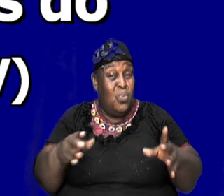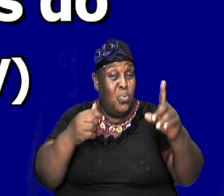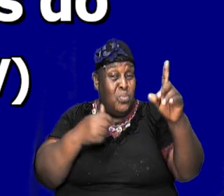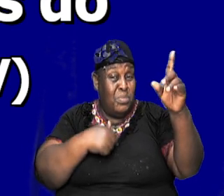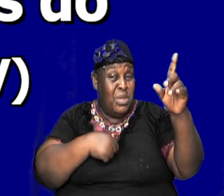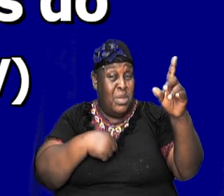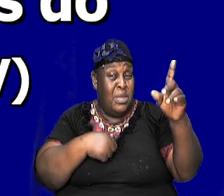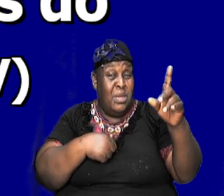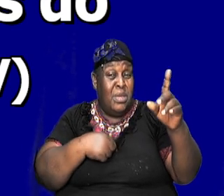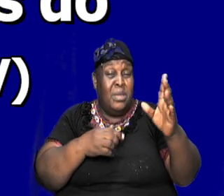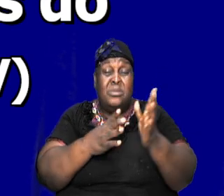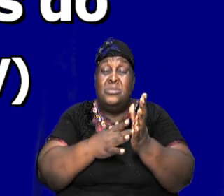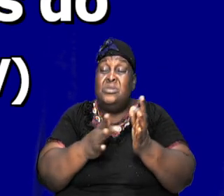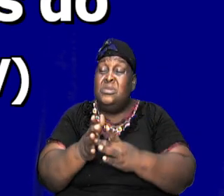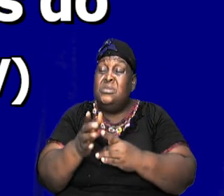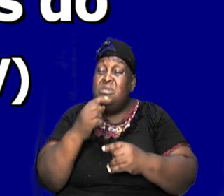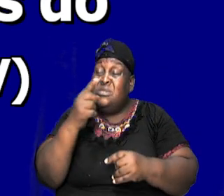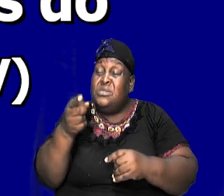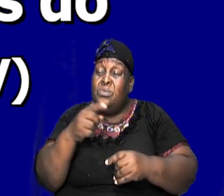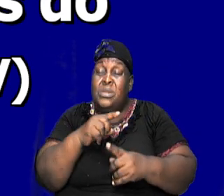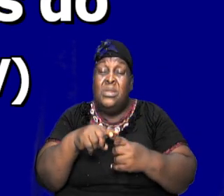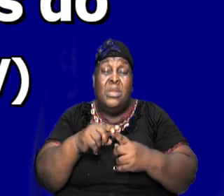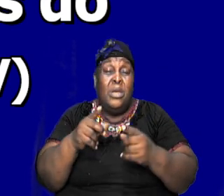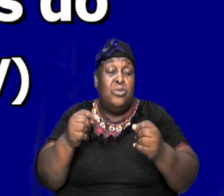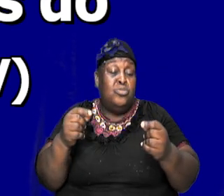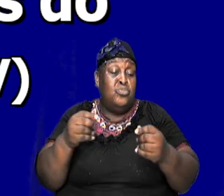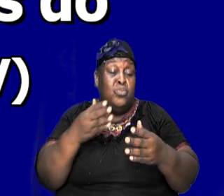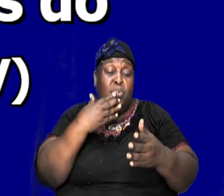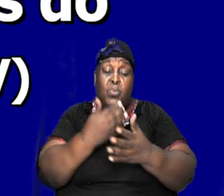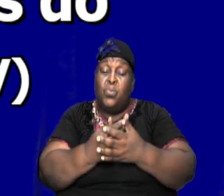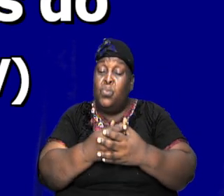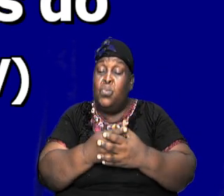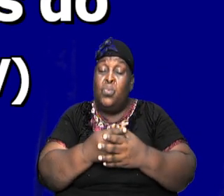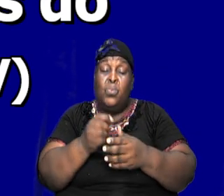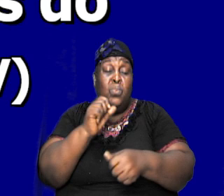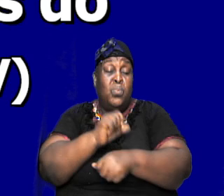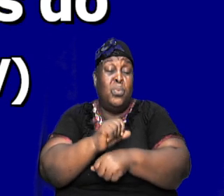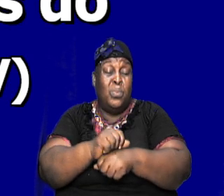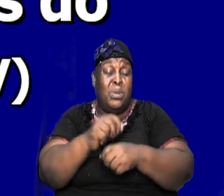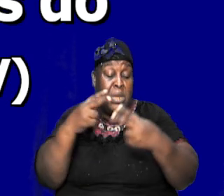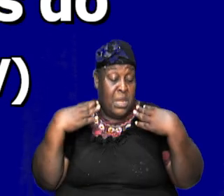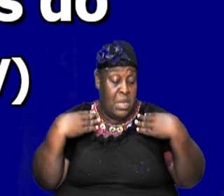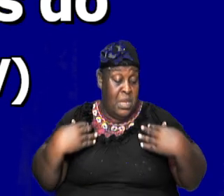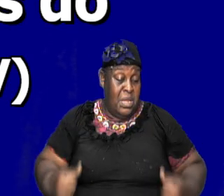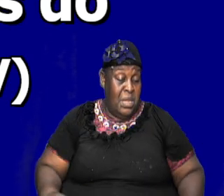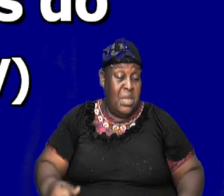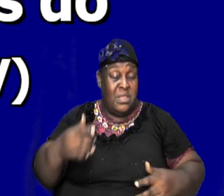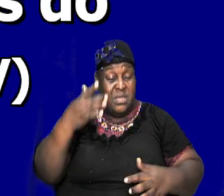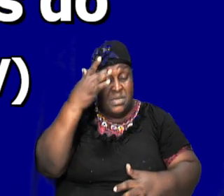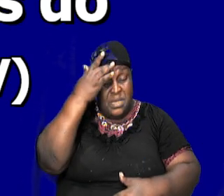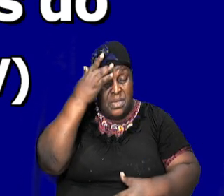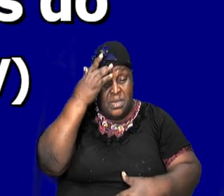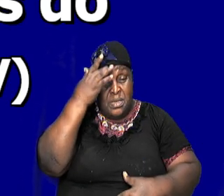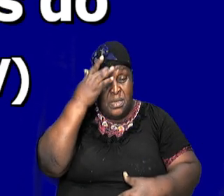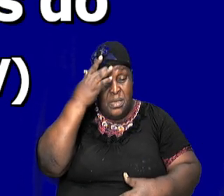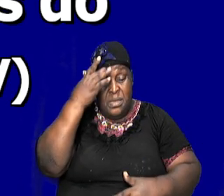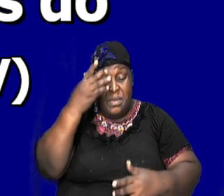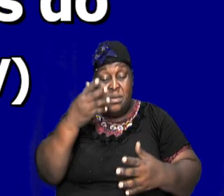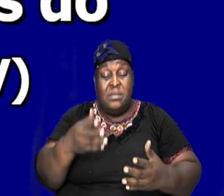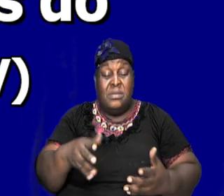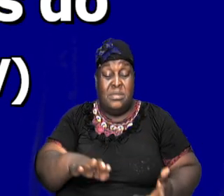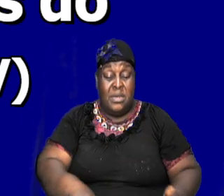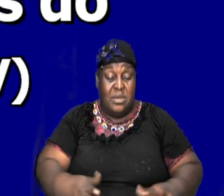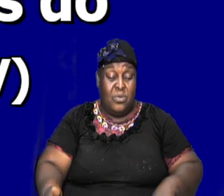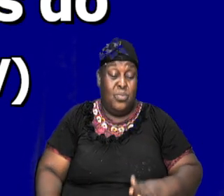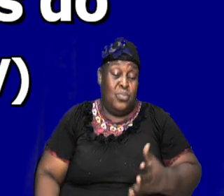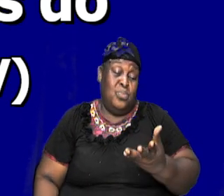do these good works, when I heal the sick, when I raise the dead, this